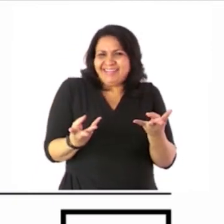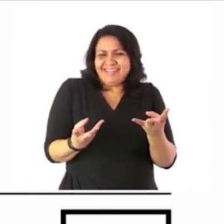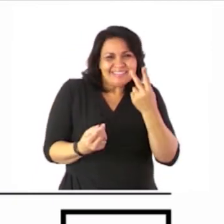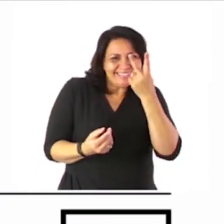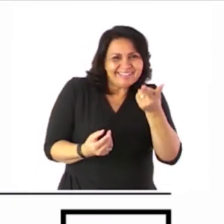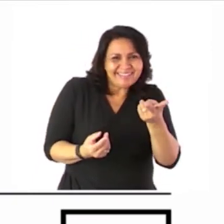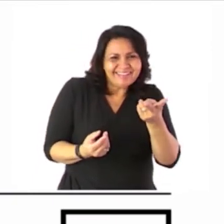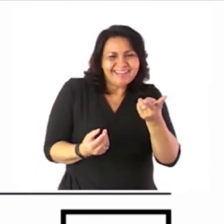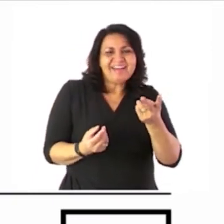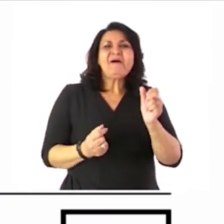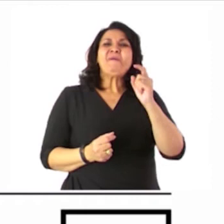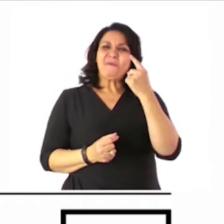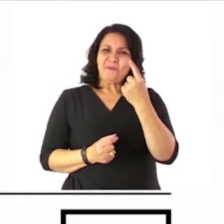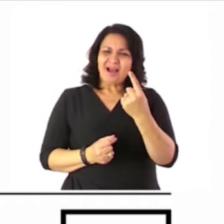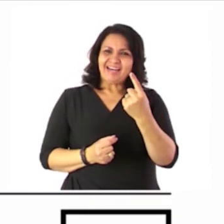see?